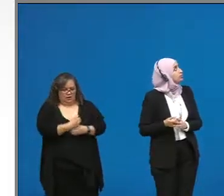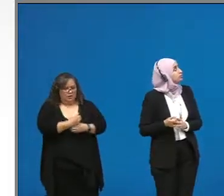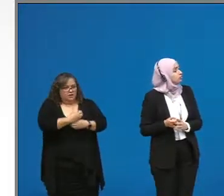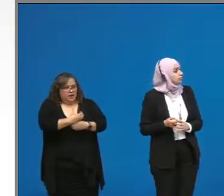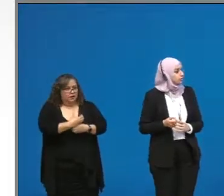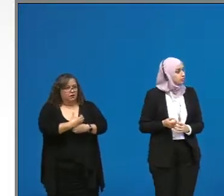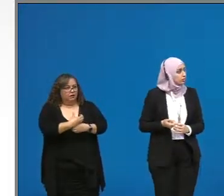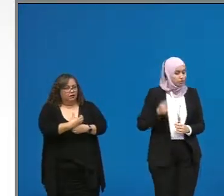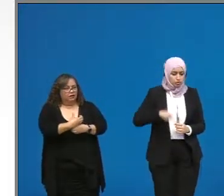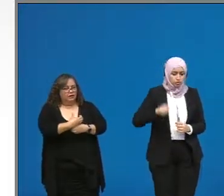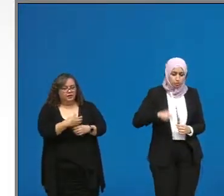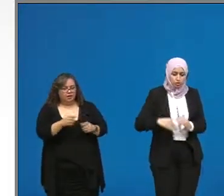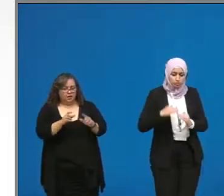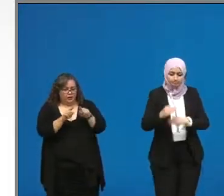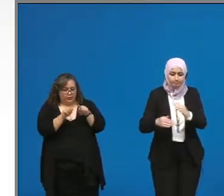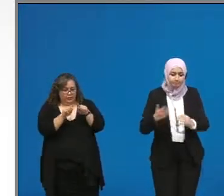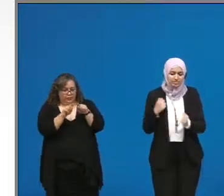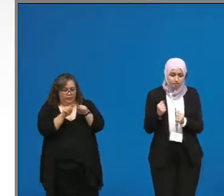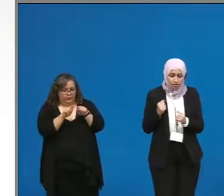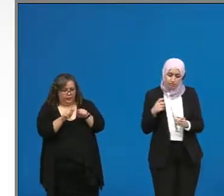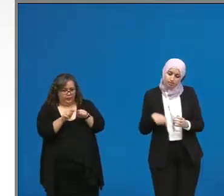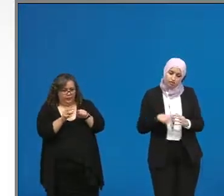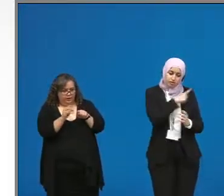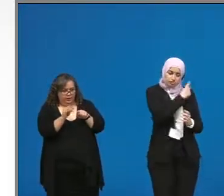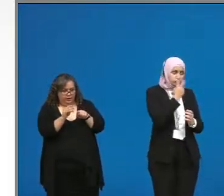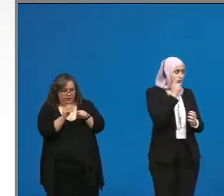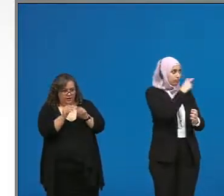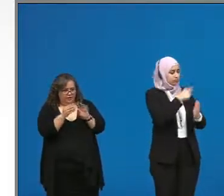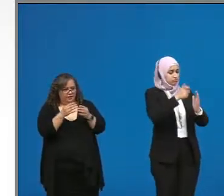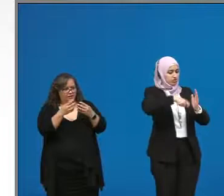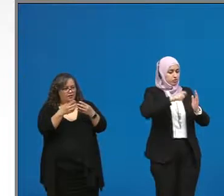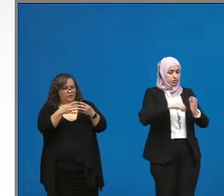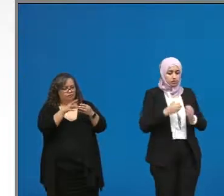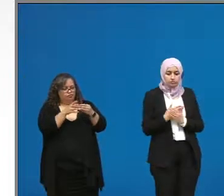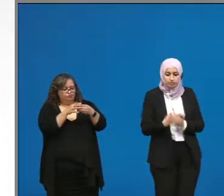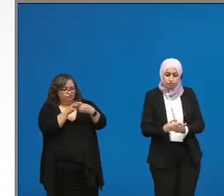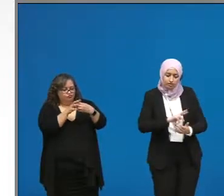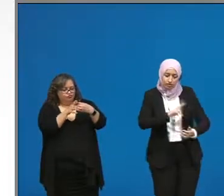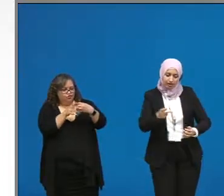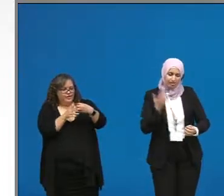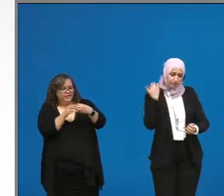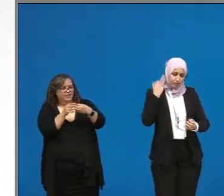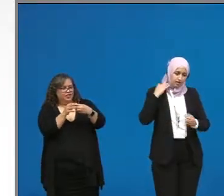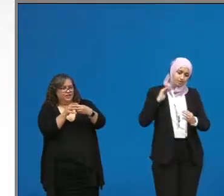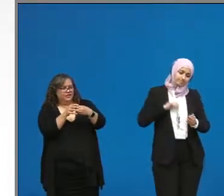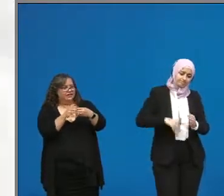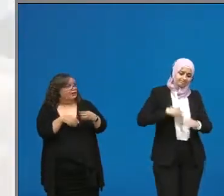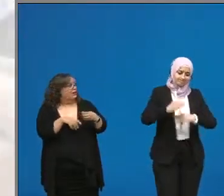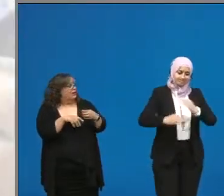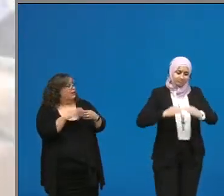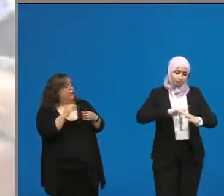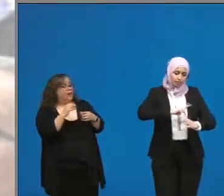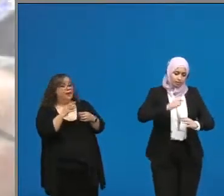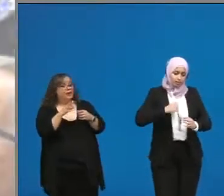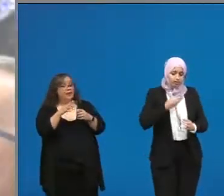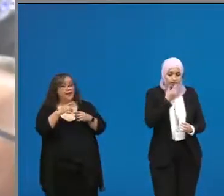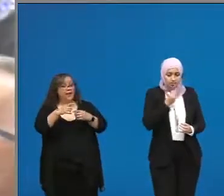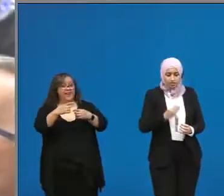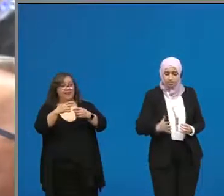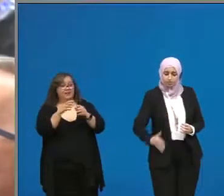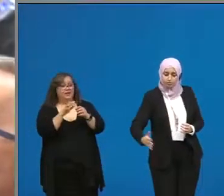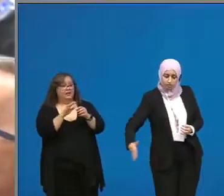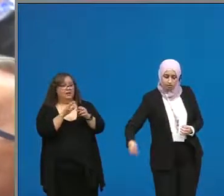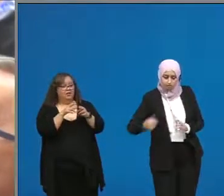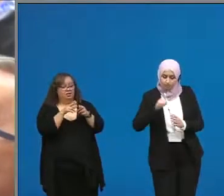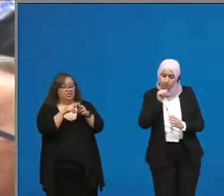grip bigger. They put fins on it so we could feel exactly where we are. They also did things like they made the blade sharper. So they just made a better